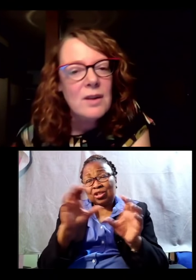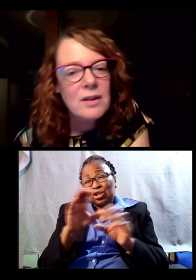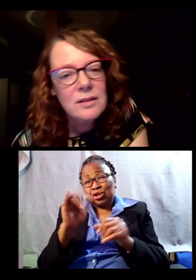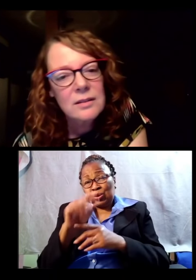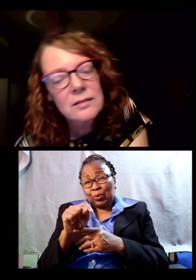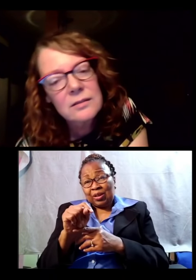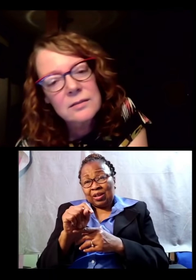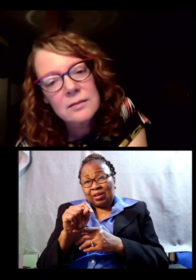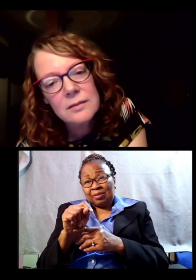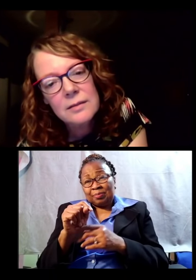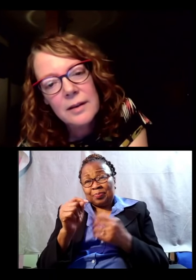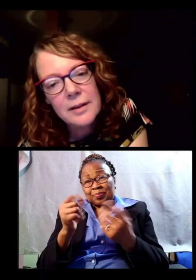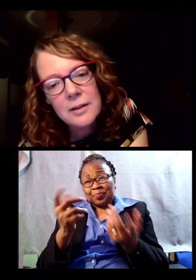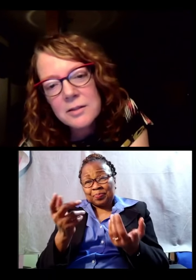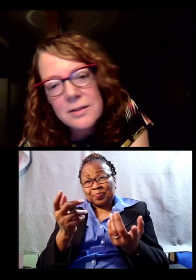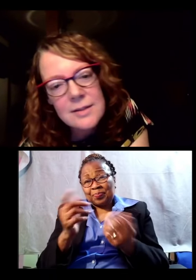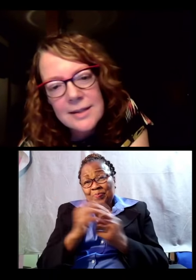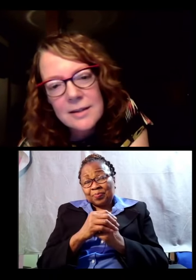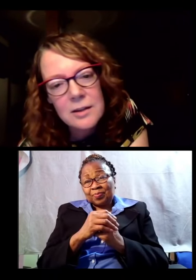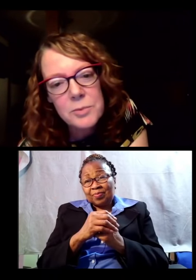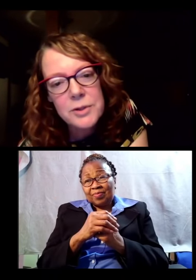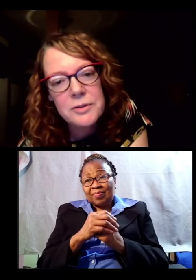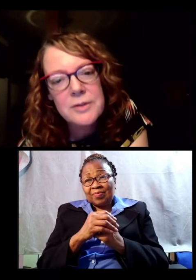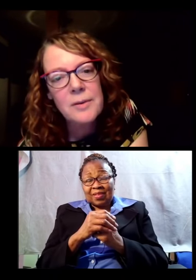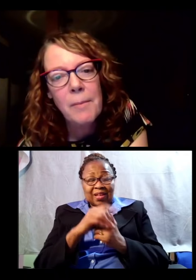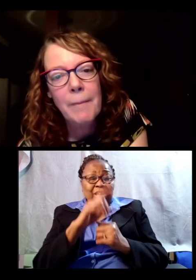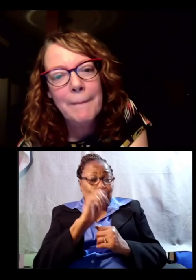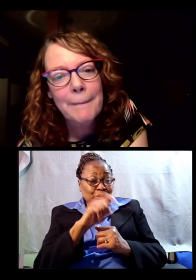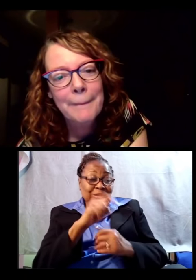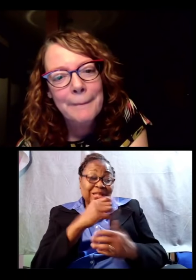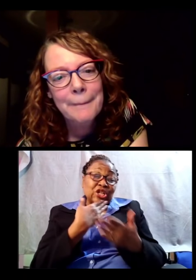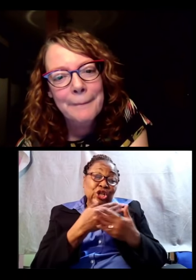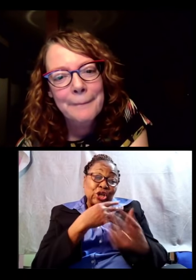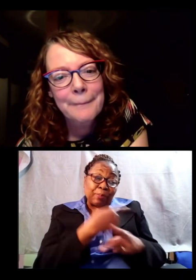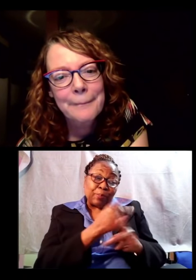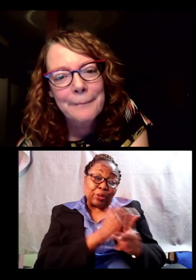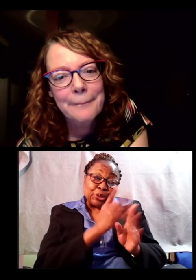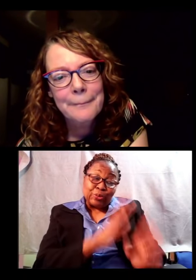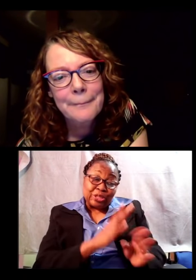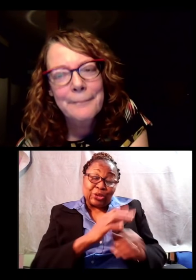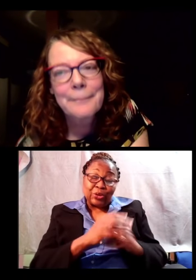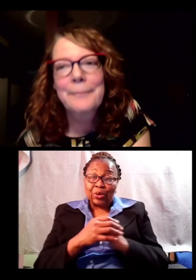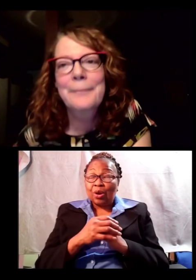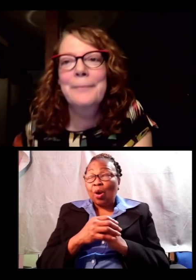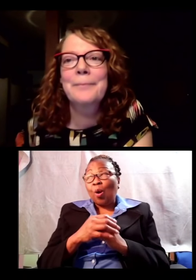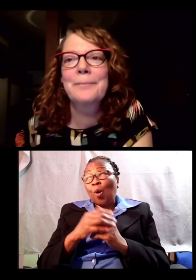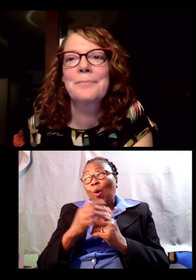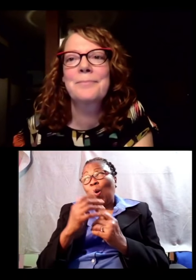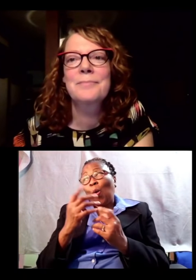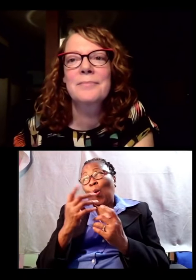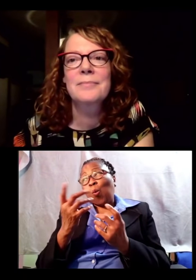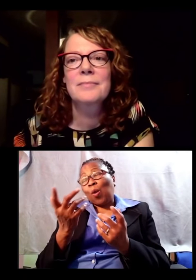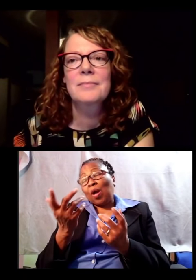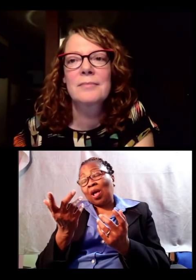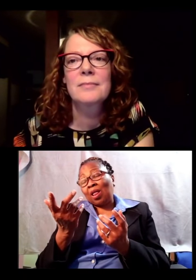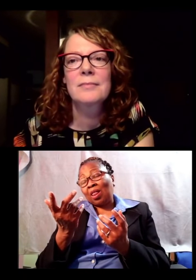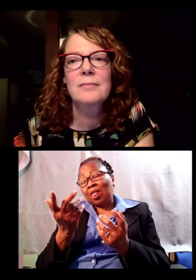any way well. You just need a good producer. Well,